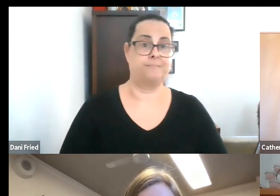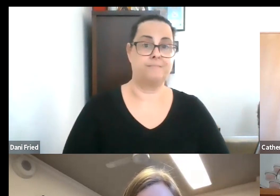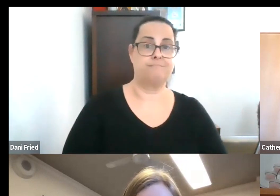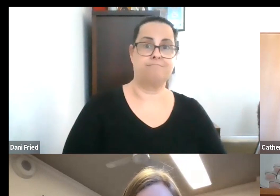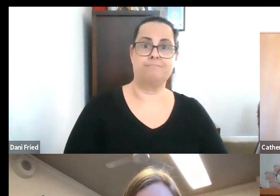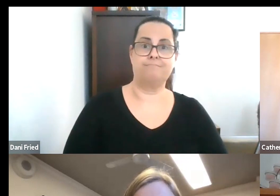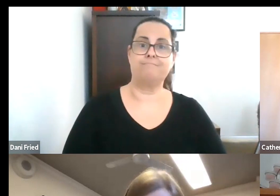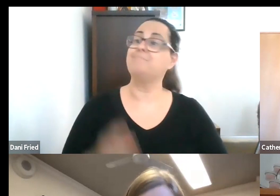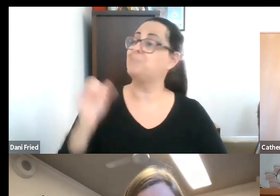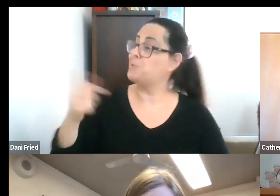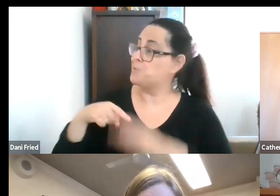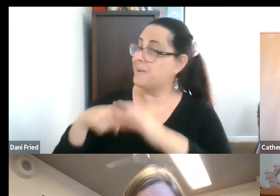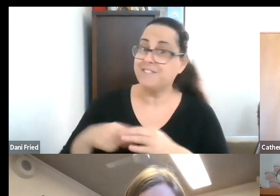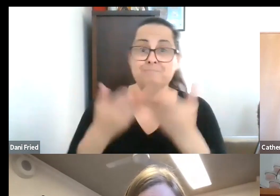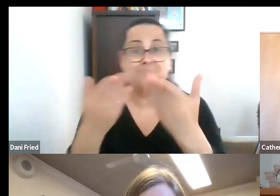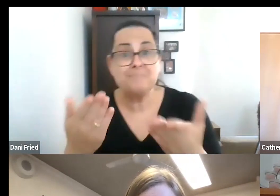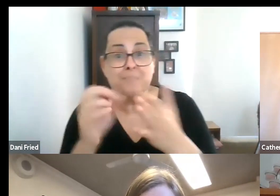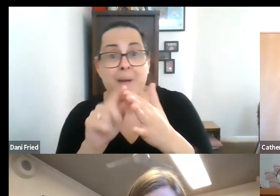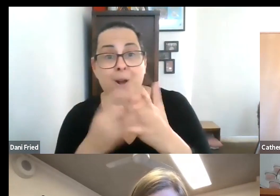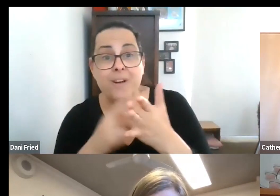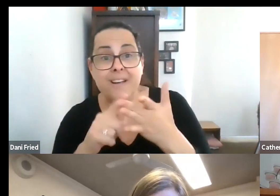Good question. You want to go, Peri?